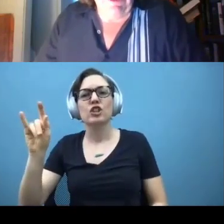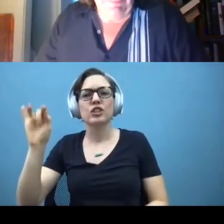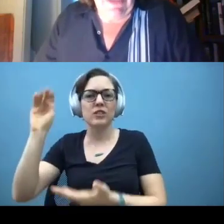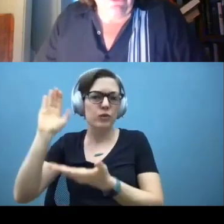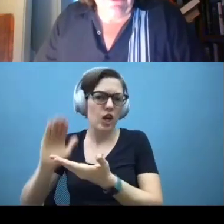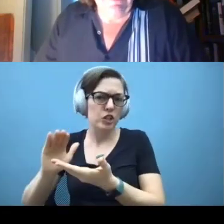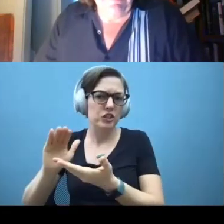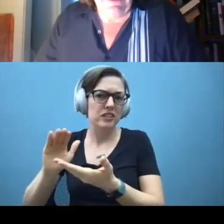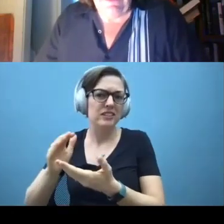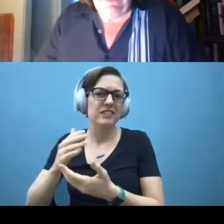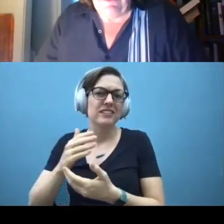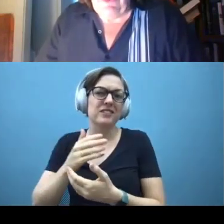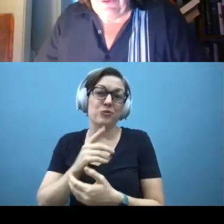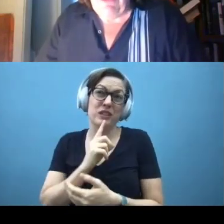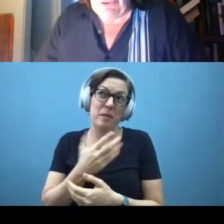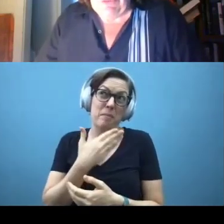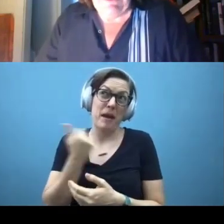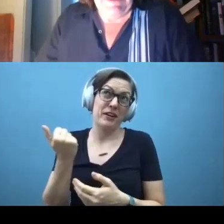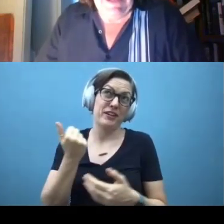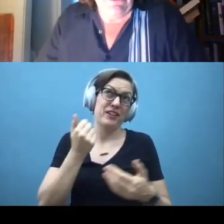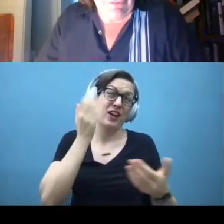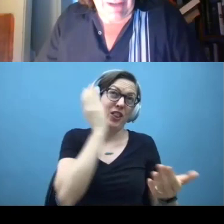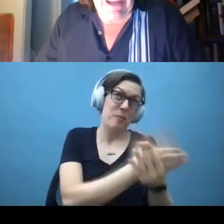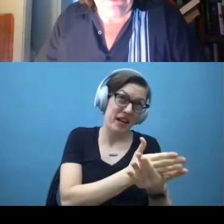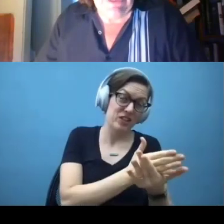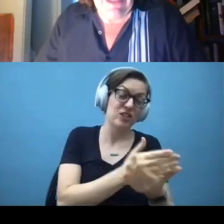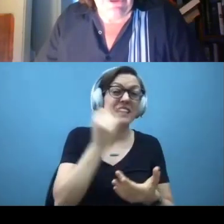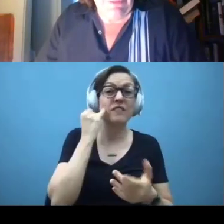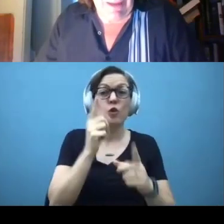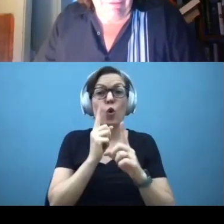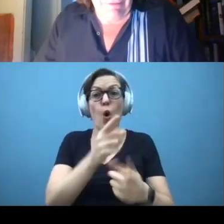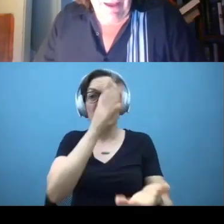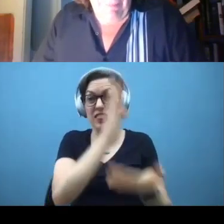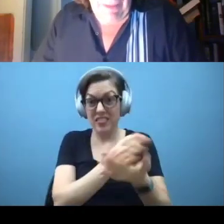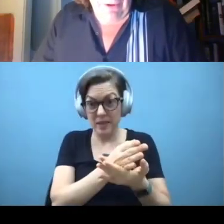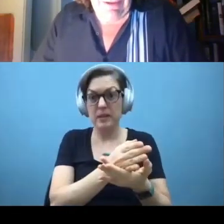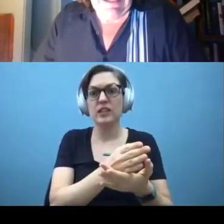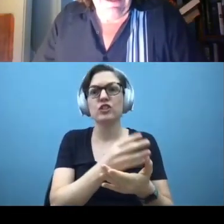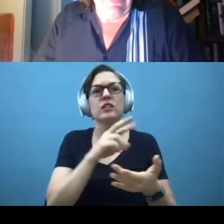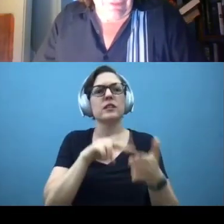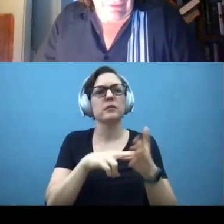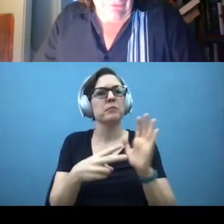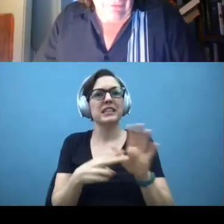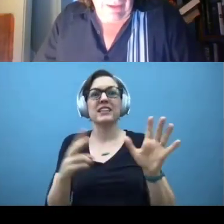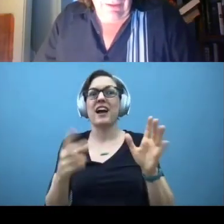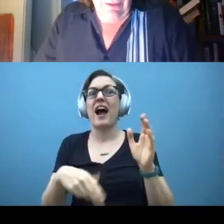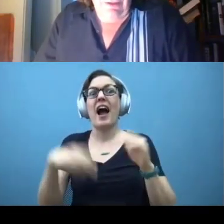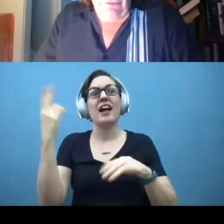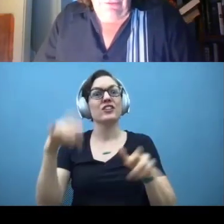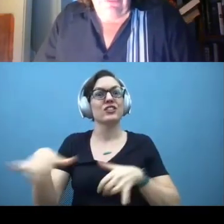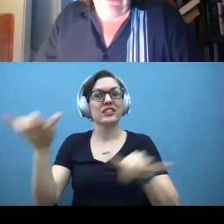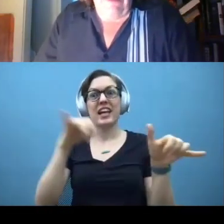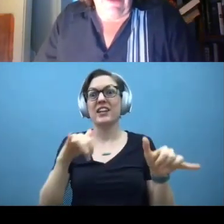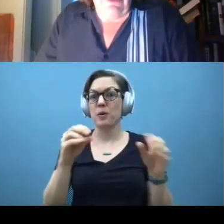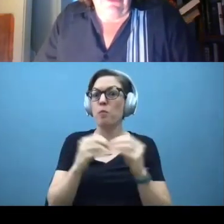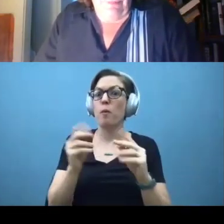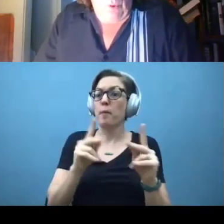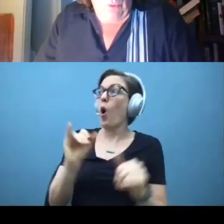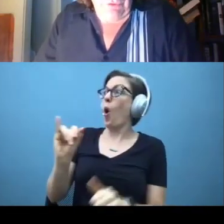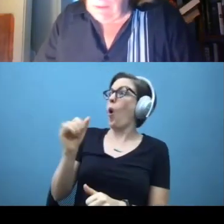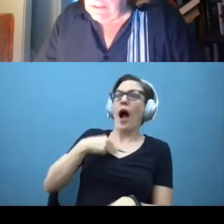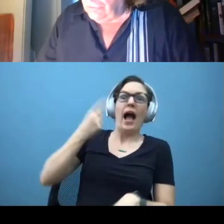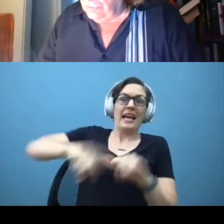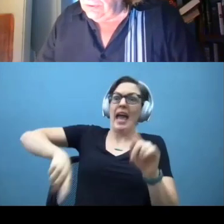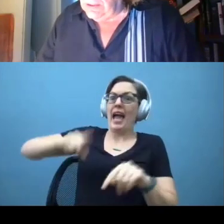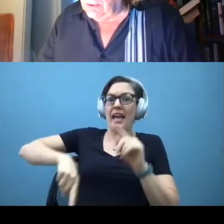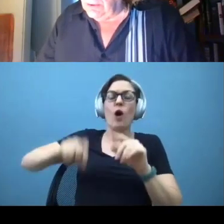goal of elimination, because I think when you have the goal of elimination, it's a higher standard and you might have a better success rate. So this stuff, the